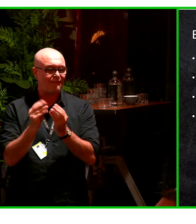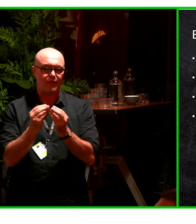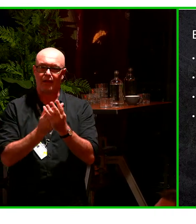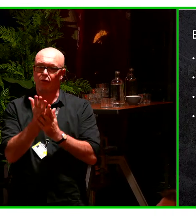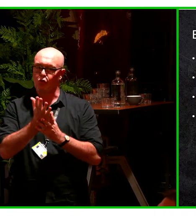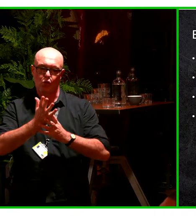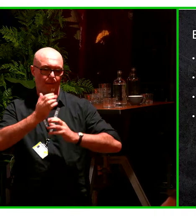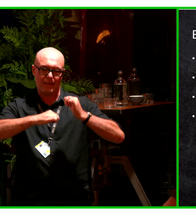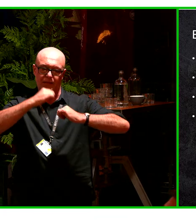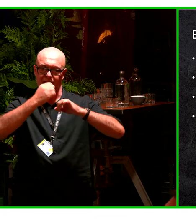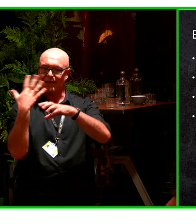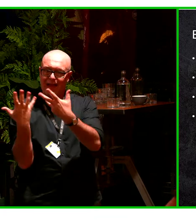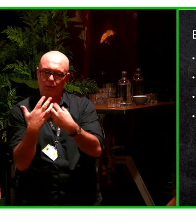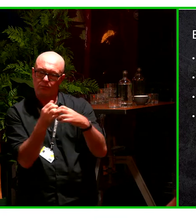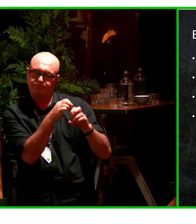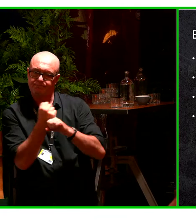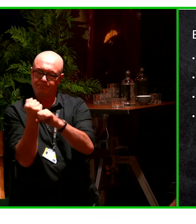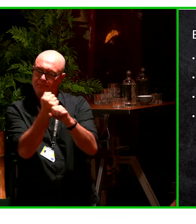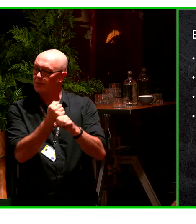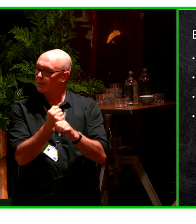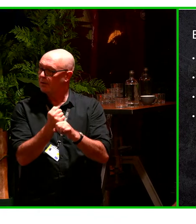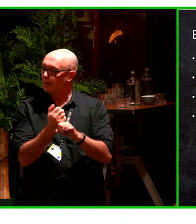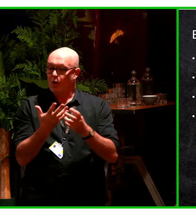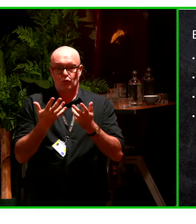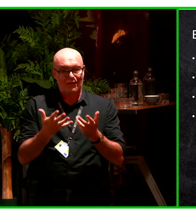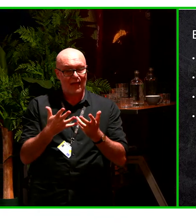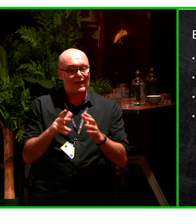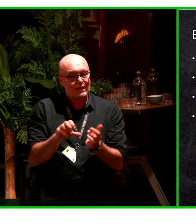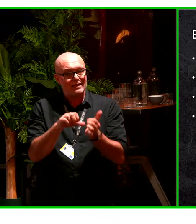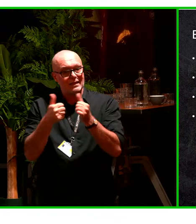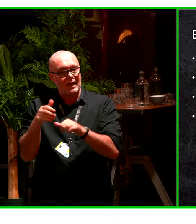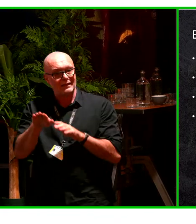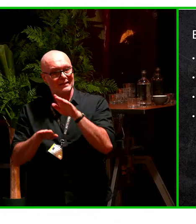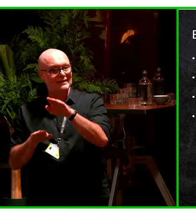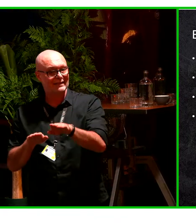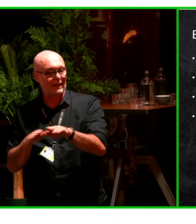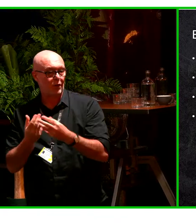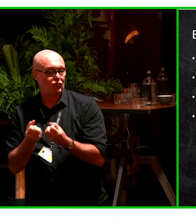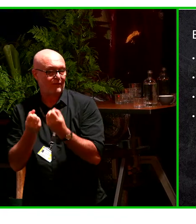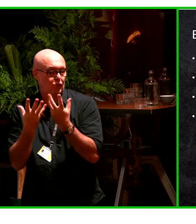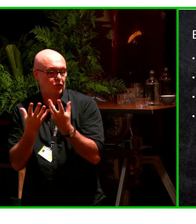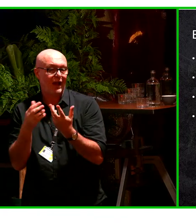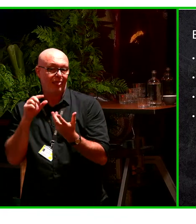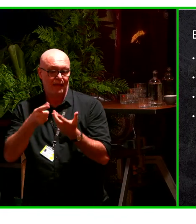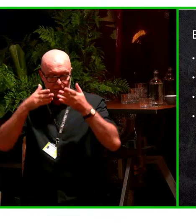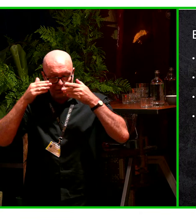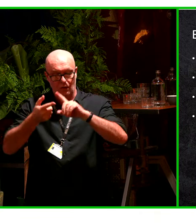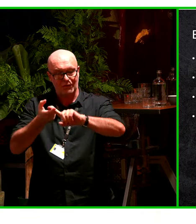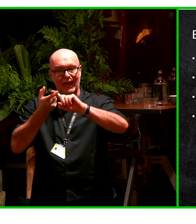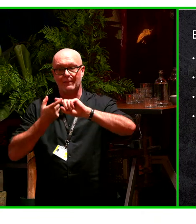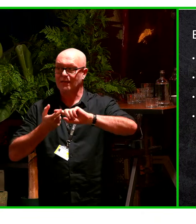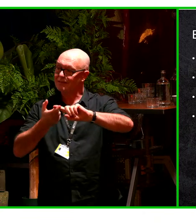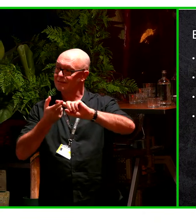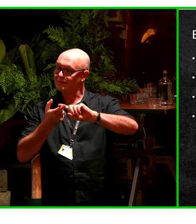forever. Today is the start of the next Industrial Revolution, and that's on a sustainability construction.